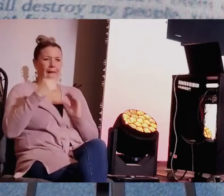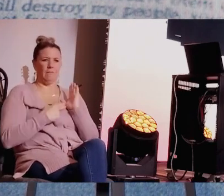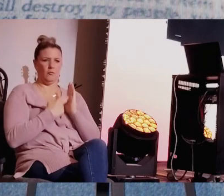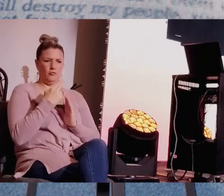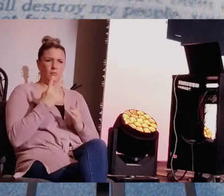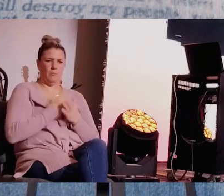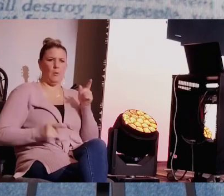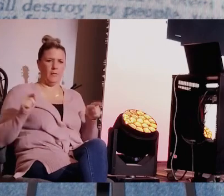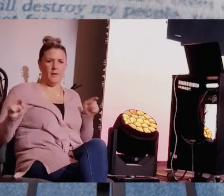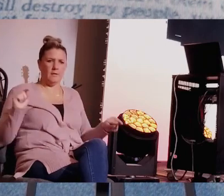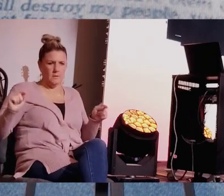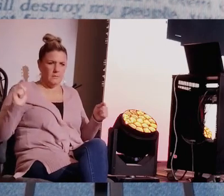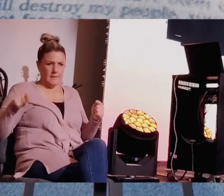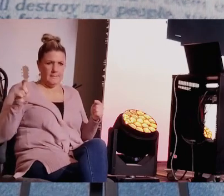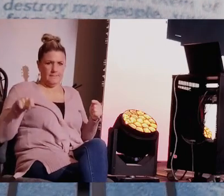truth